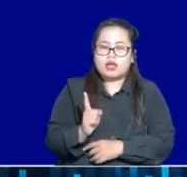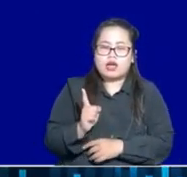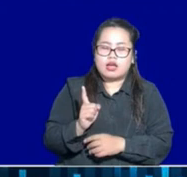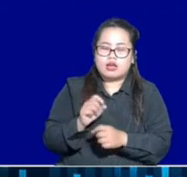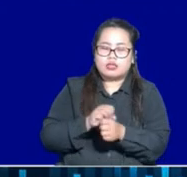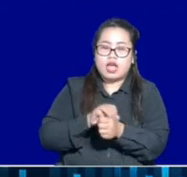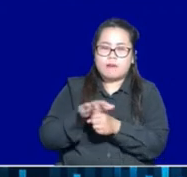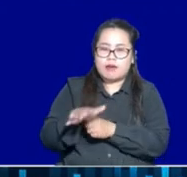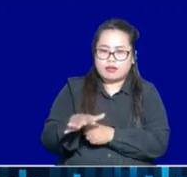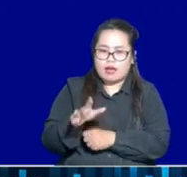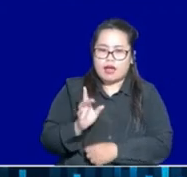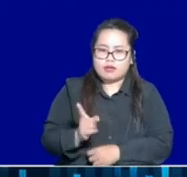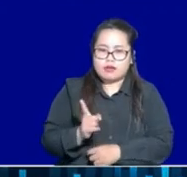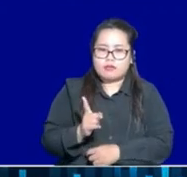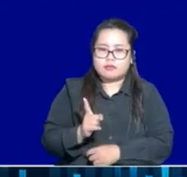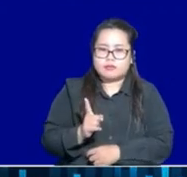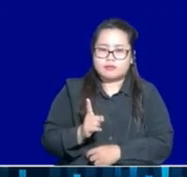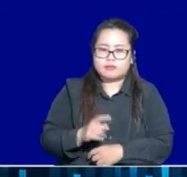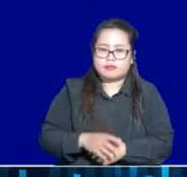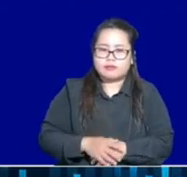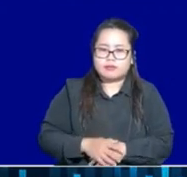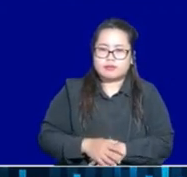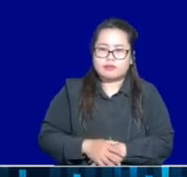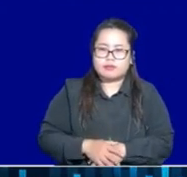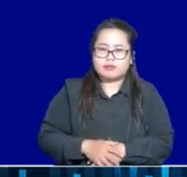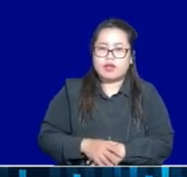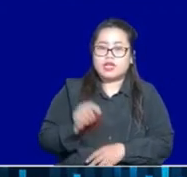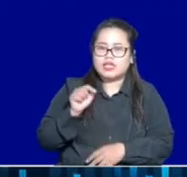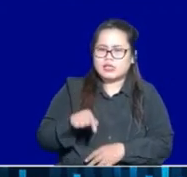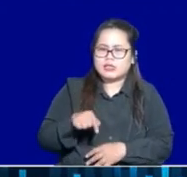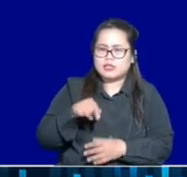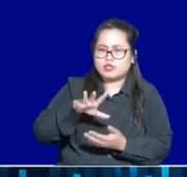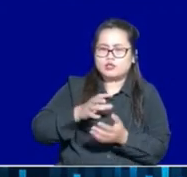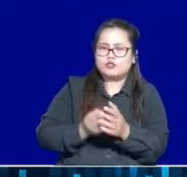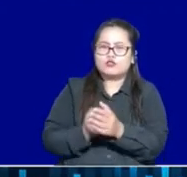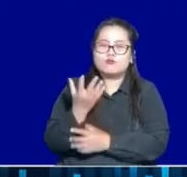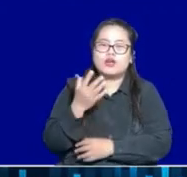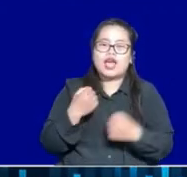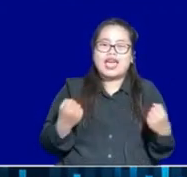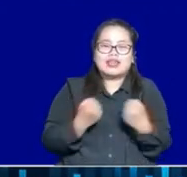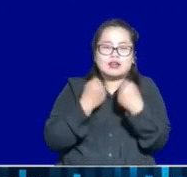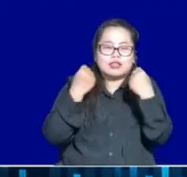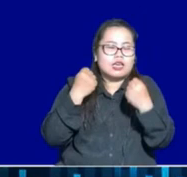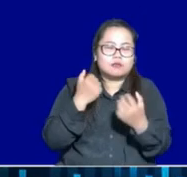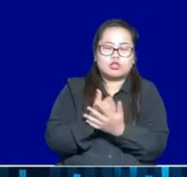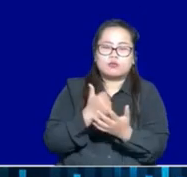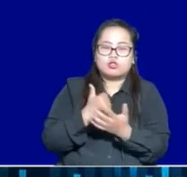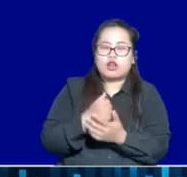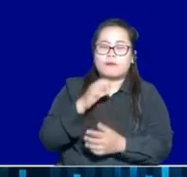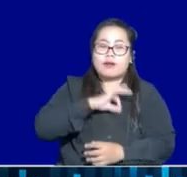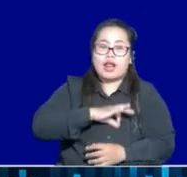it is a particularly valuable source of energy. But in general, I would say, given the amount of